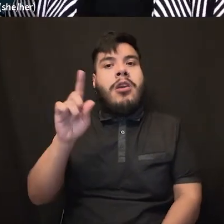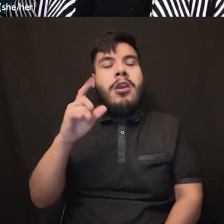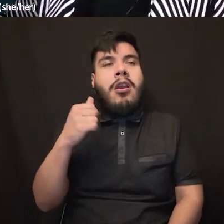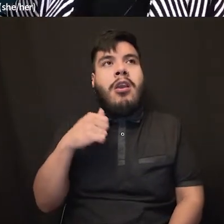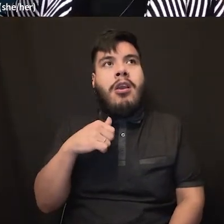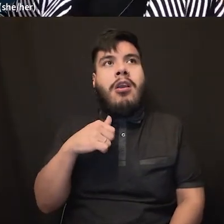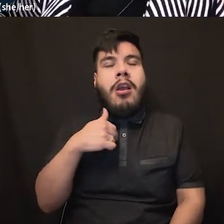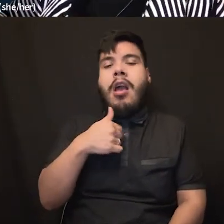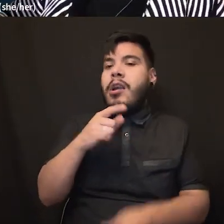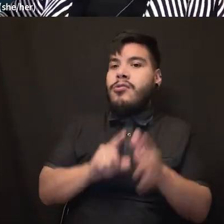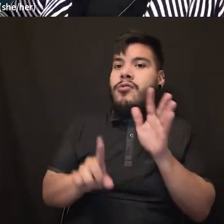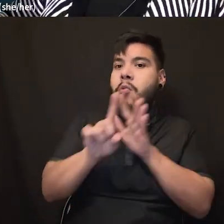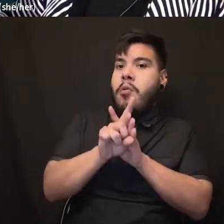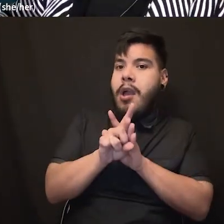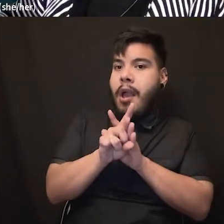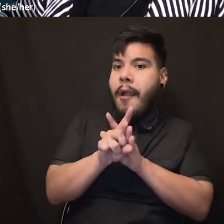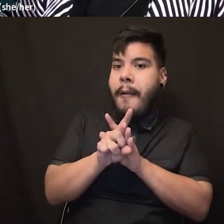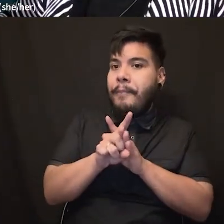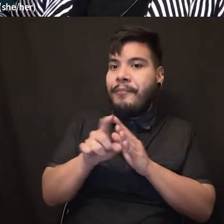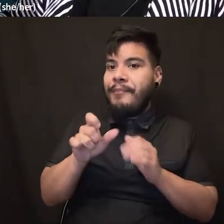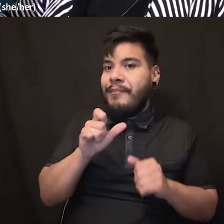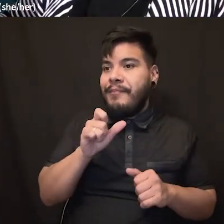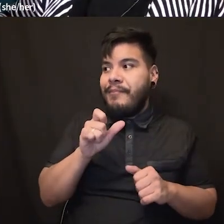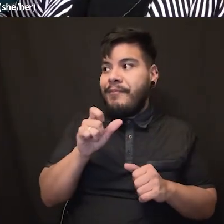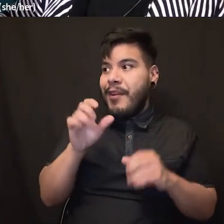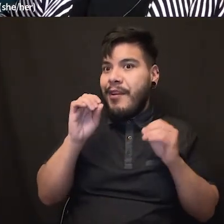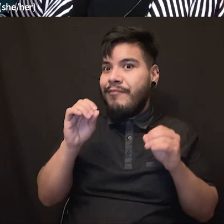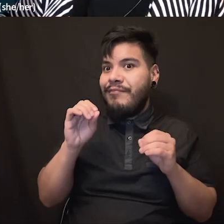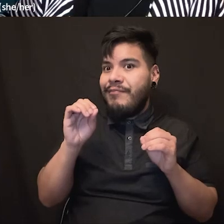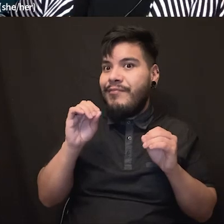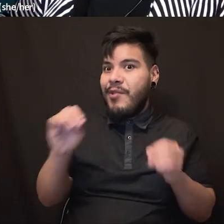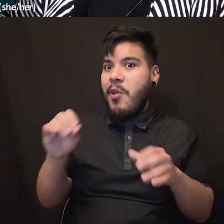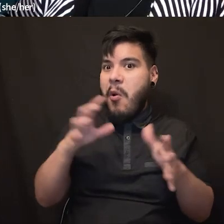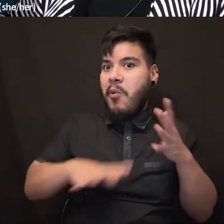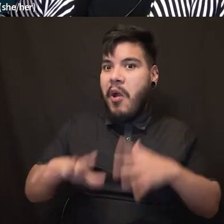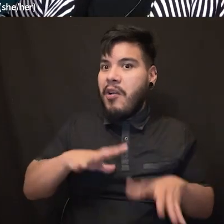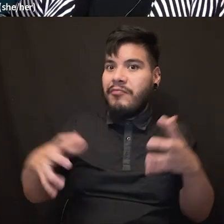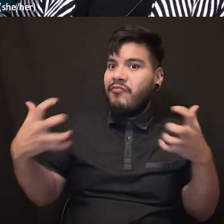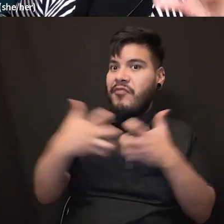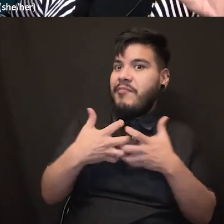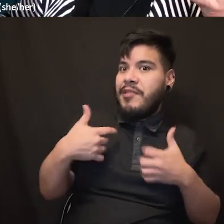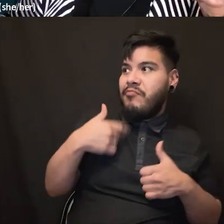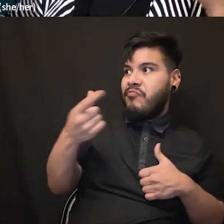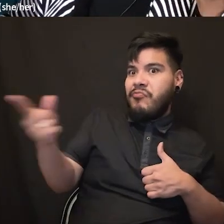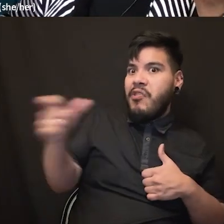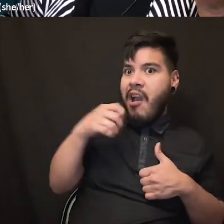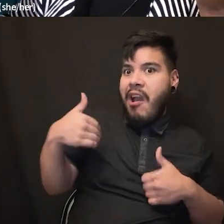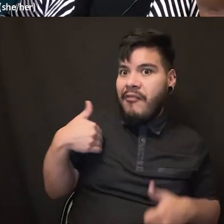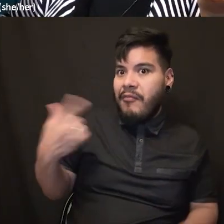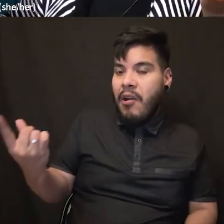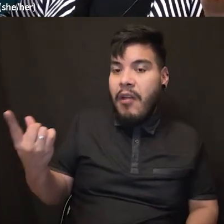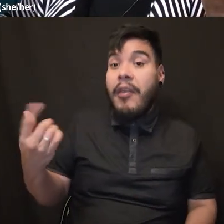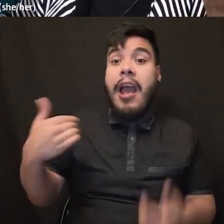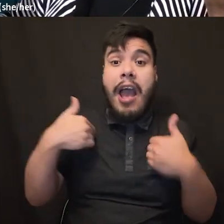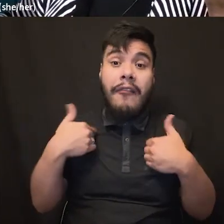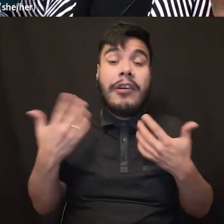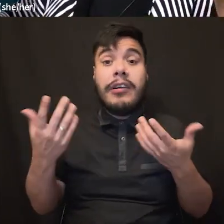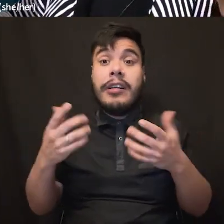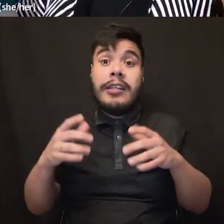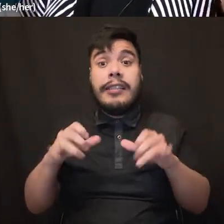where I showed up and they didn't have a costume that fit me. You know, they have something called a size